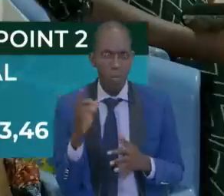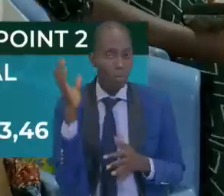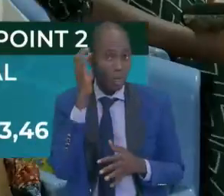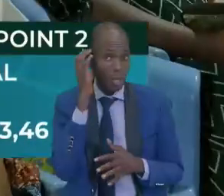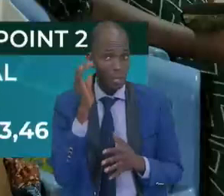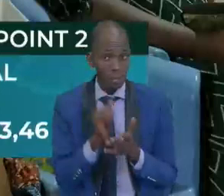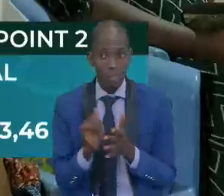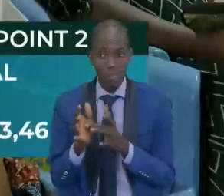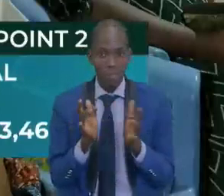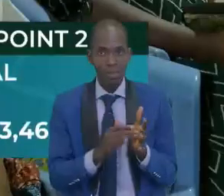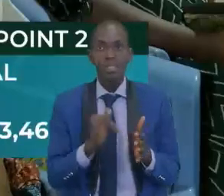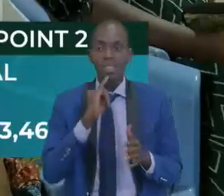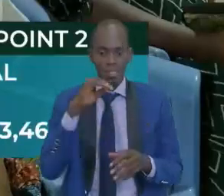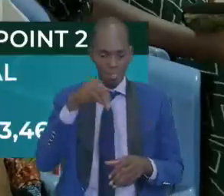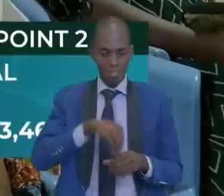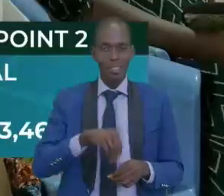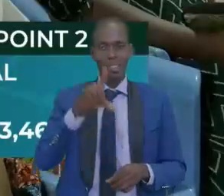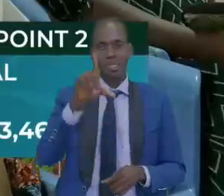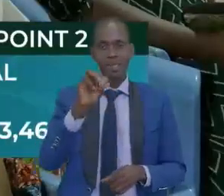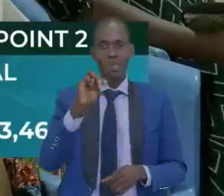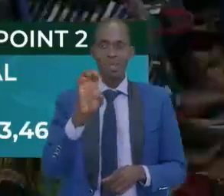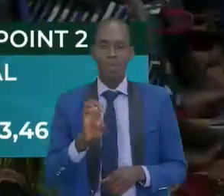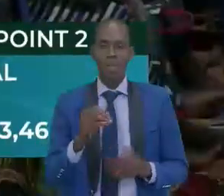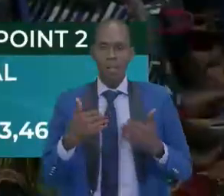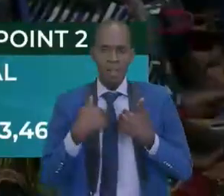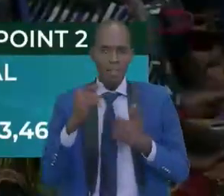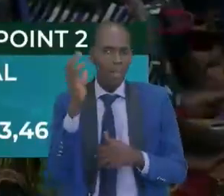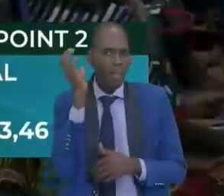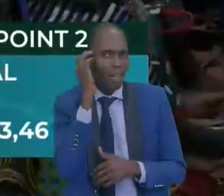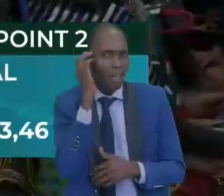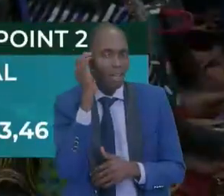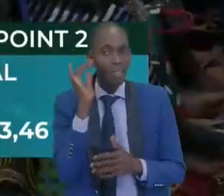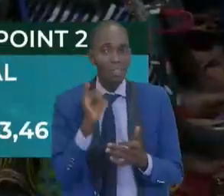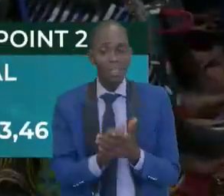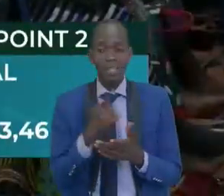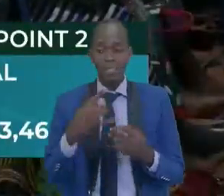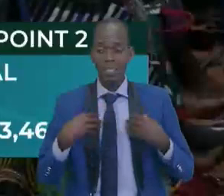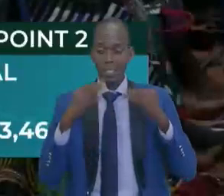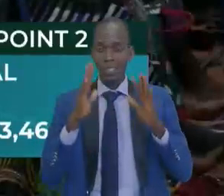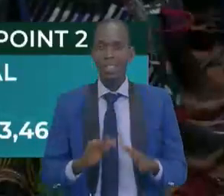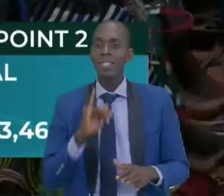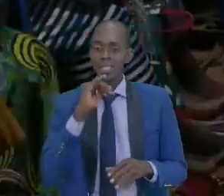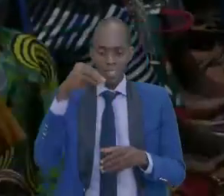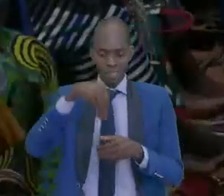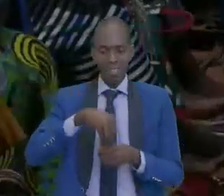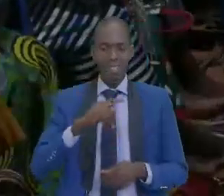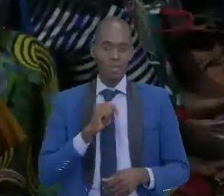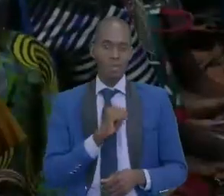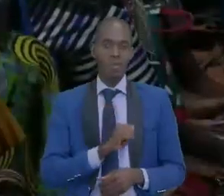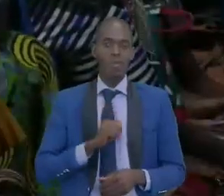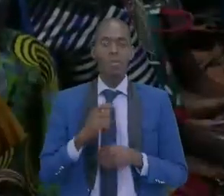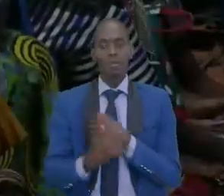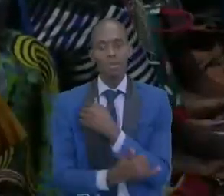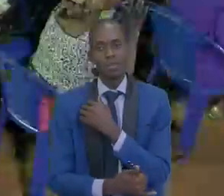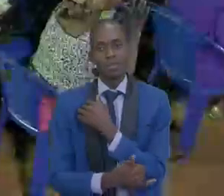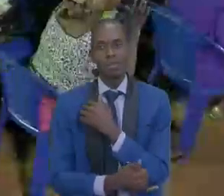is in Lome. Have you heard? The healer is in Togo. You